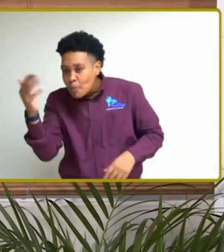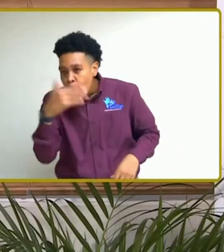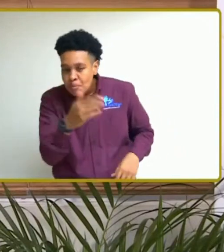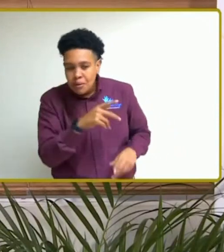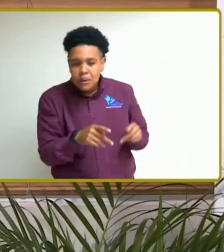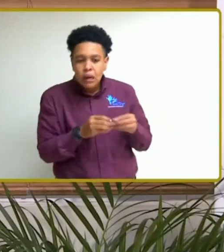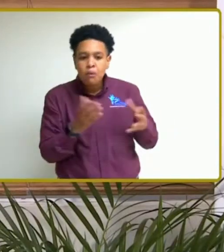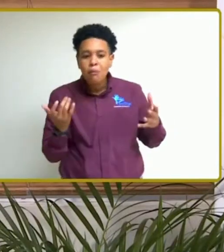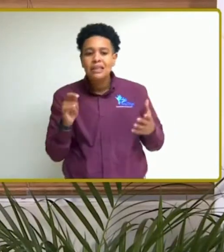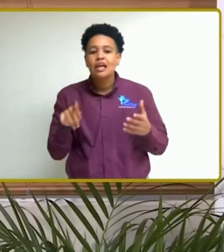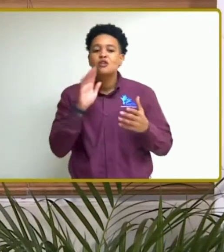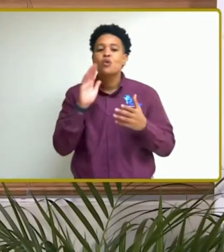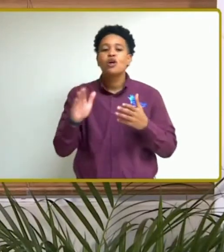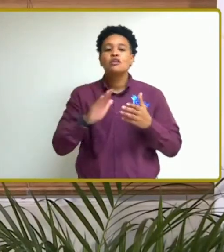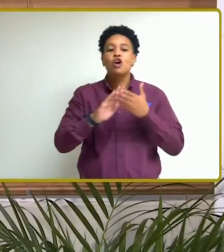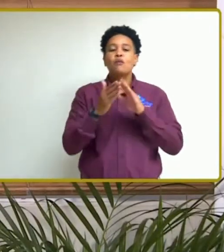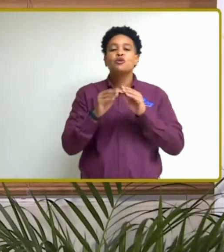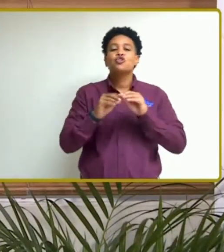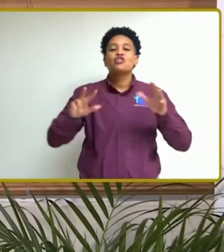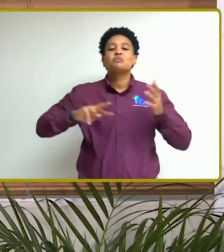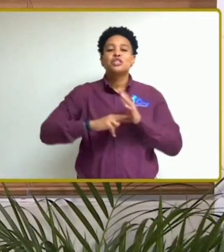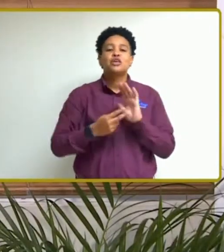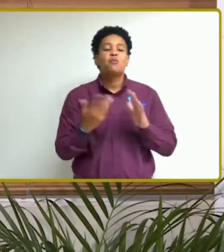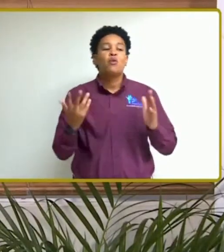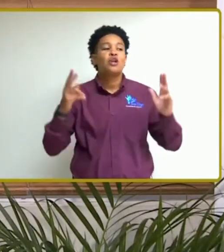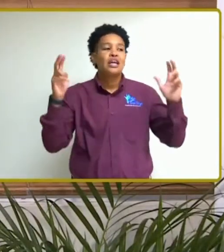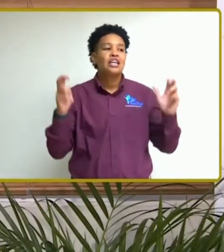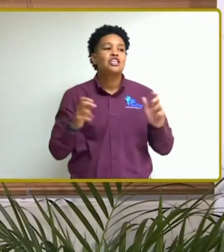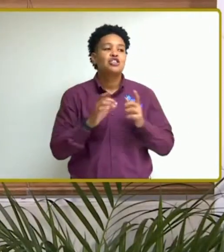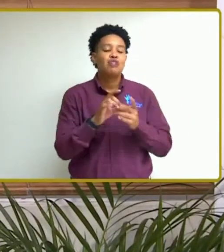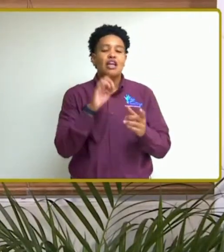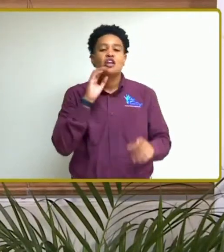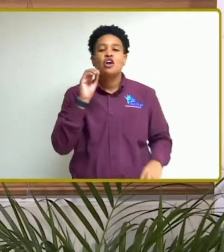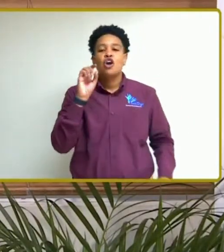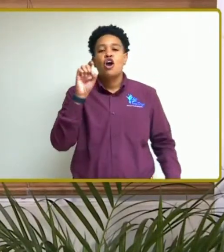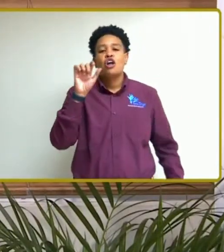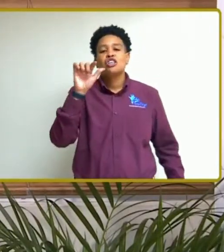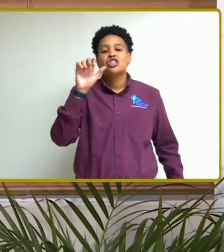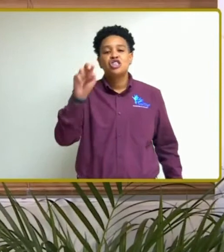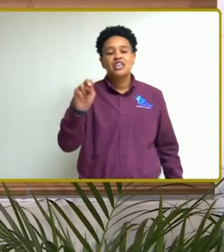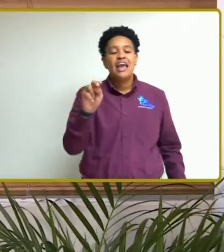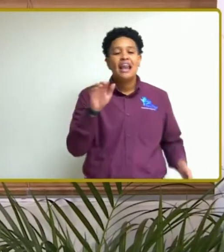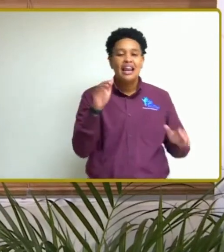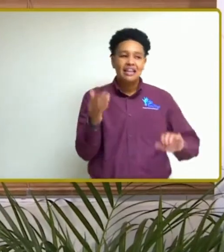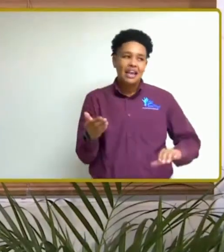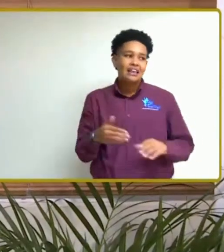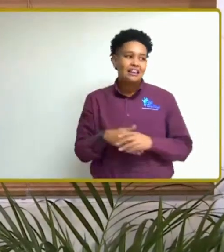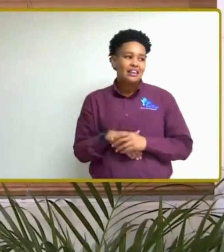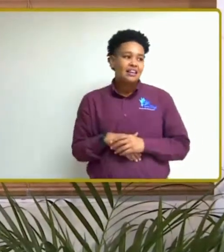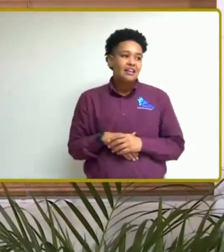community transmission is about. What about the issue around oxygen, the question around oxygen and deaths?